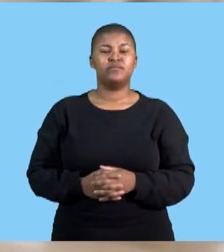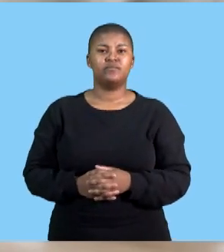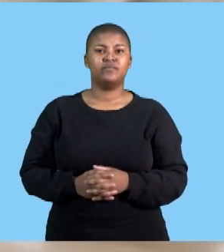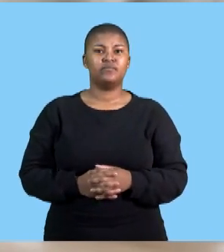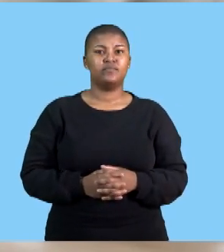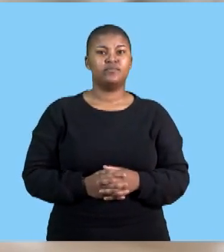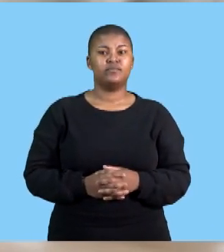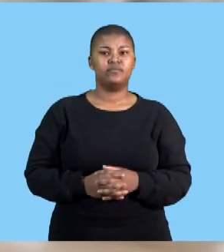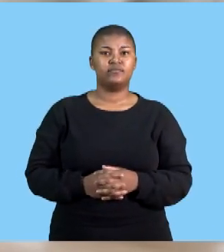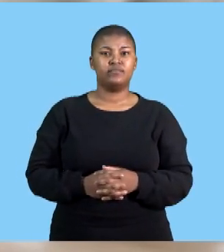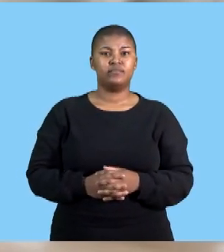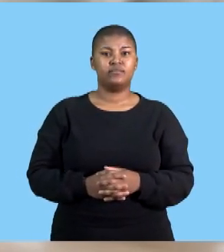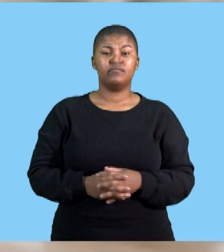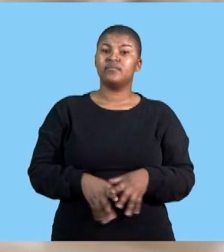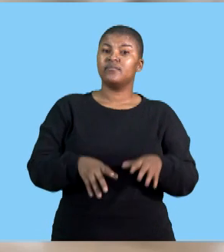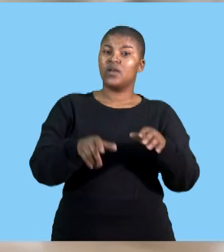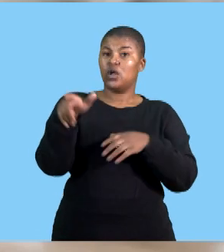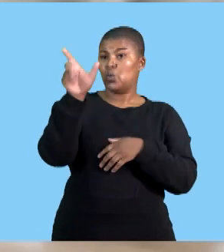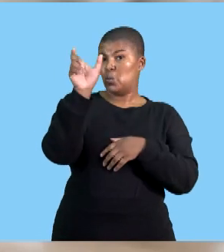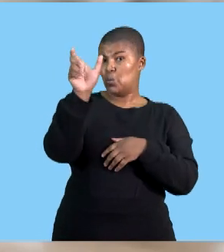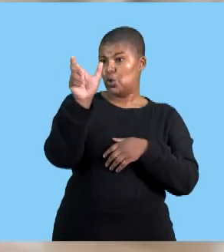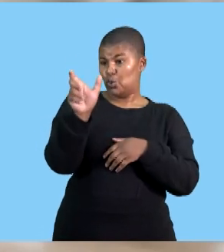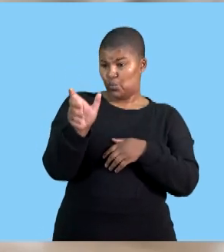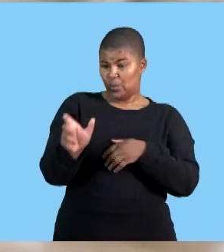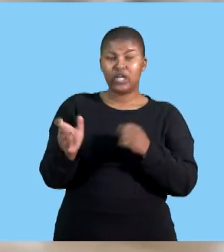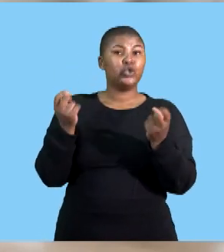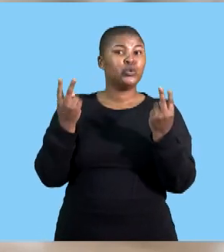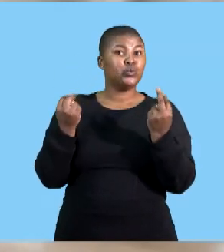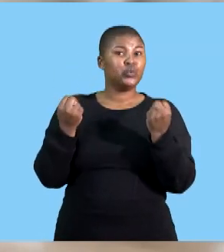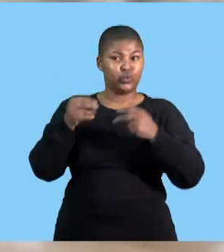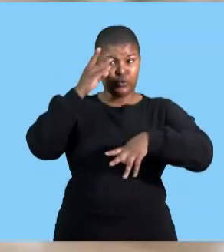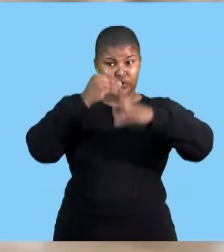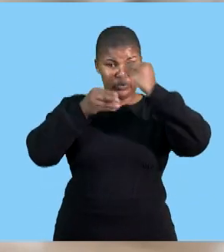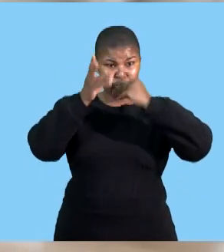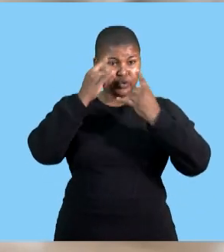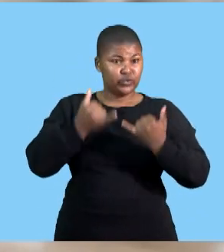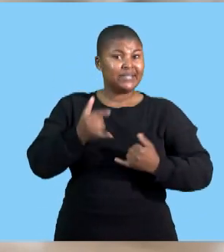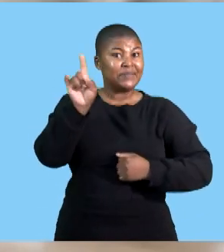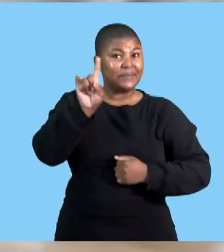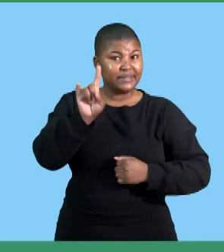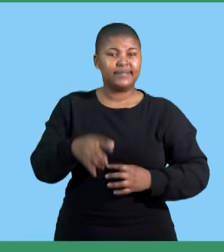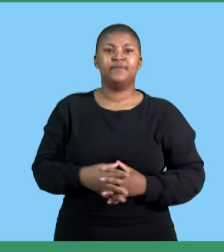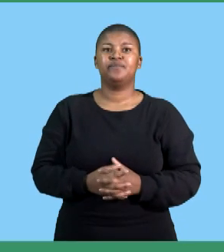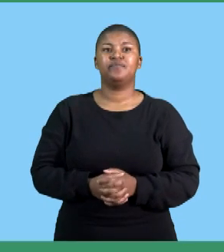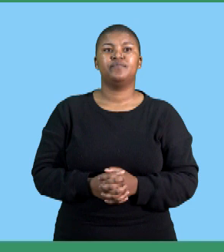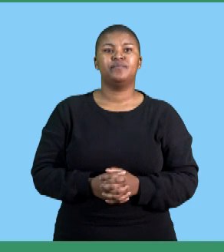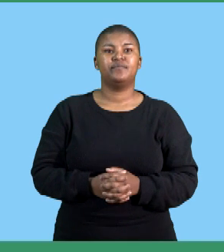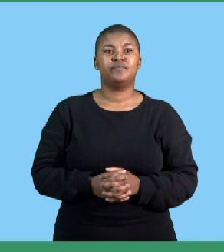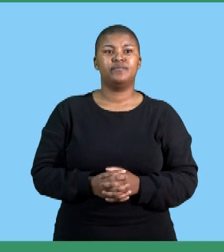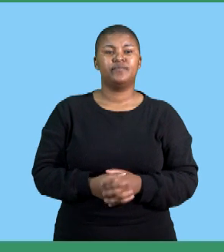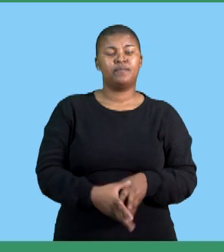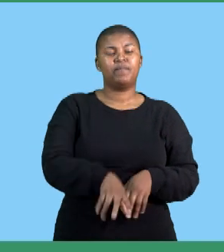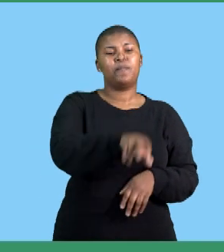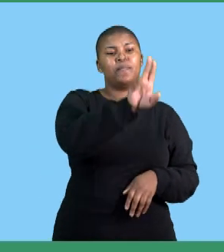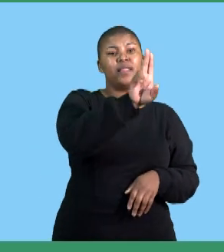Now let's look at the terms and definitions of new words that you will come across in this lesson. The first word